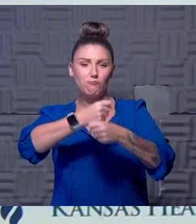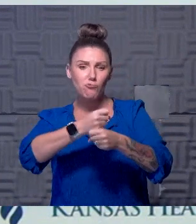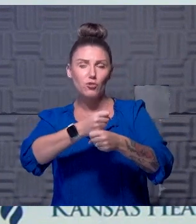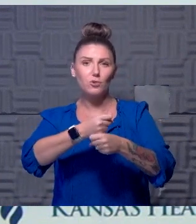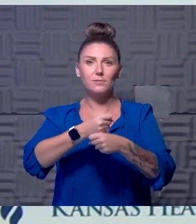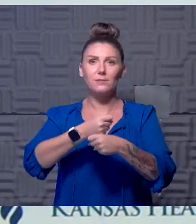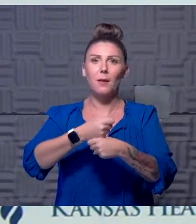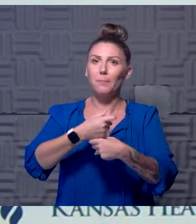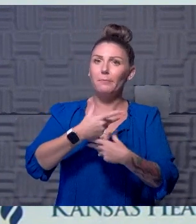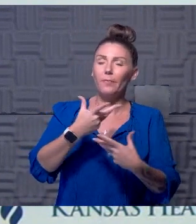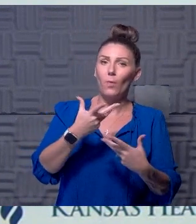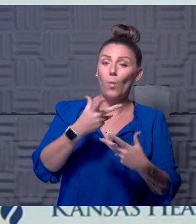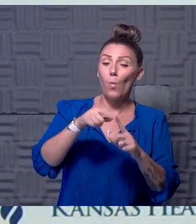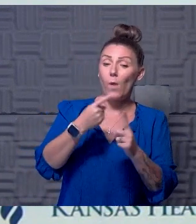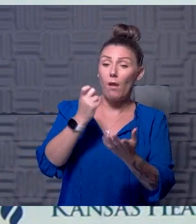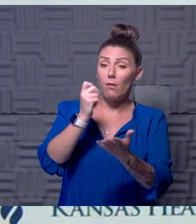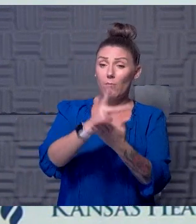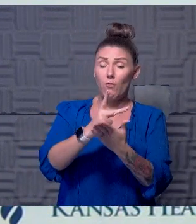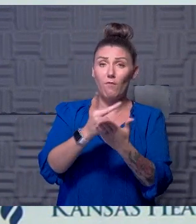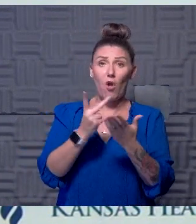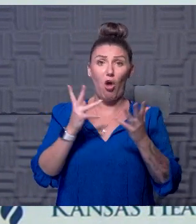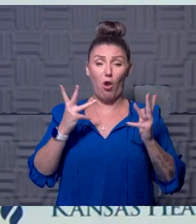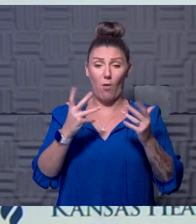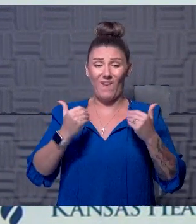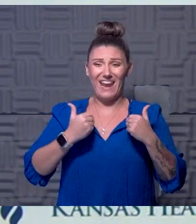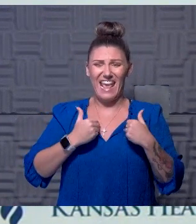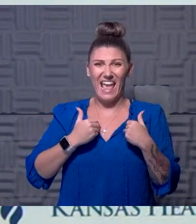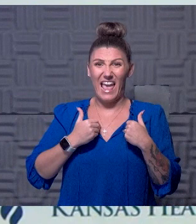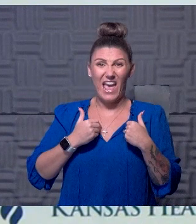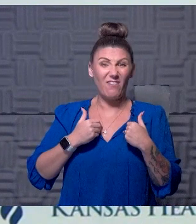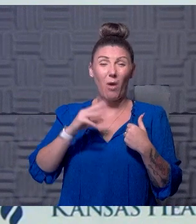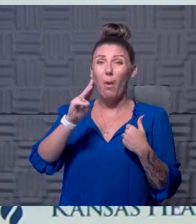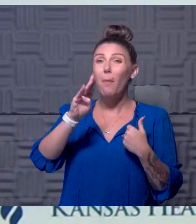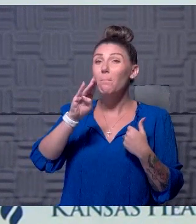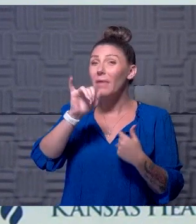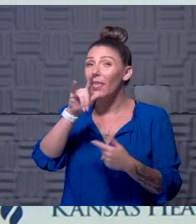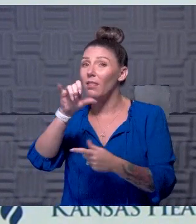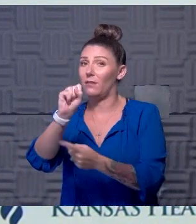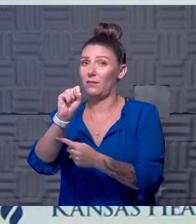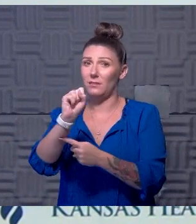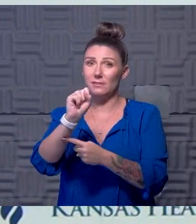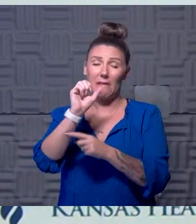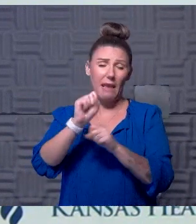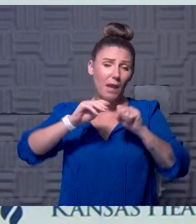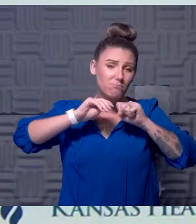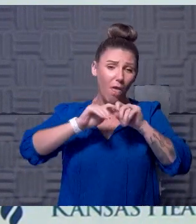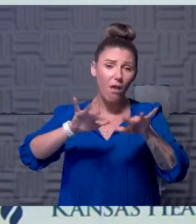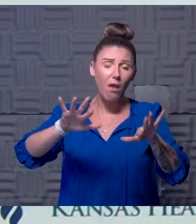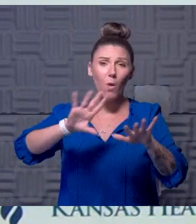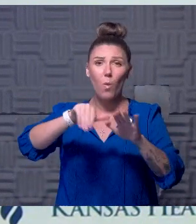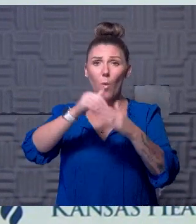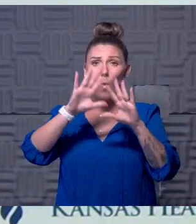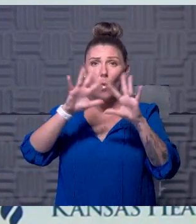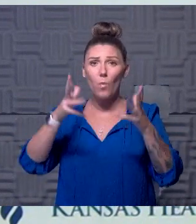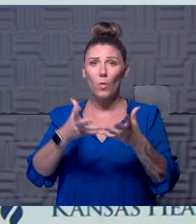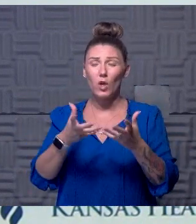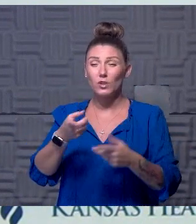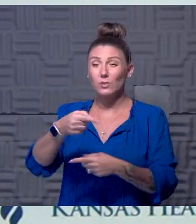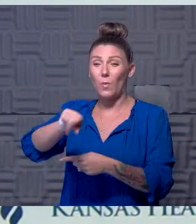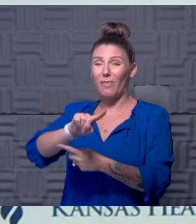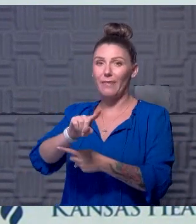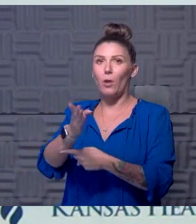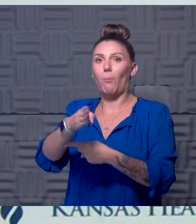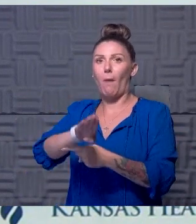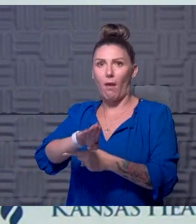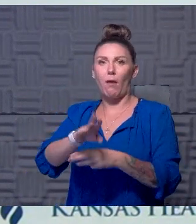will already have billions of doses ready to distribute to the developing world. So basically, they are betting that this is a vaccine